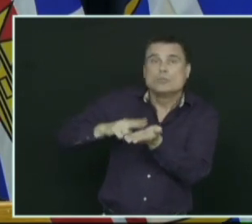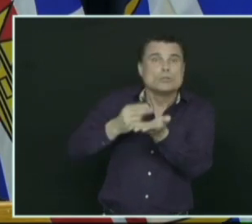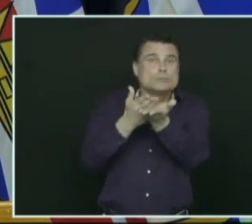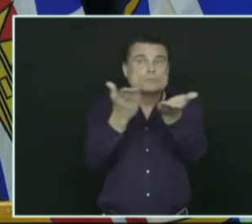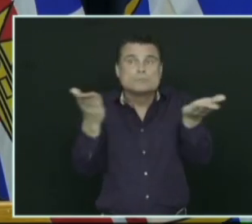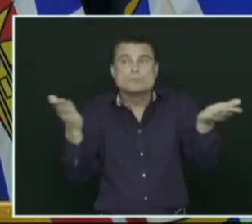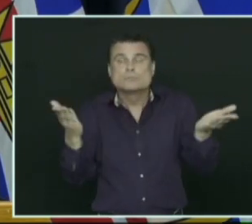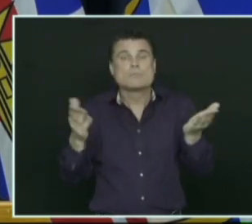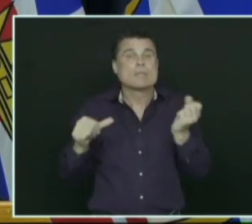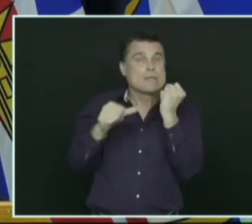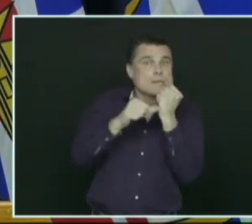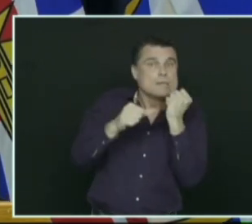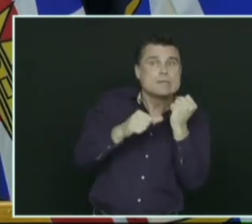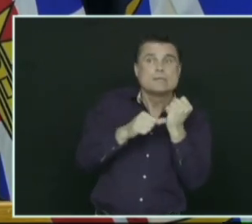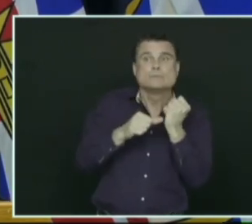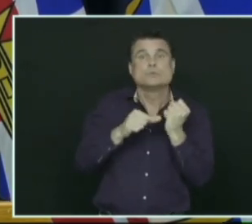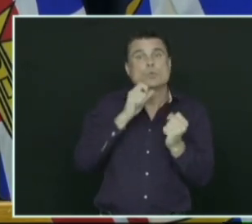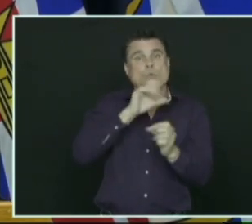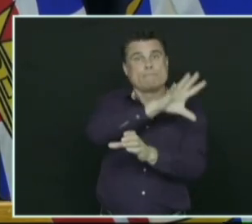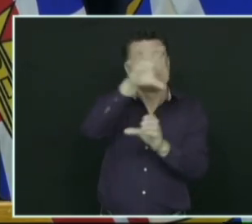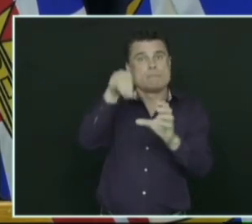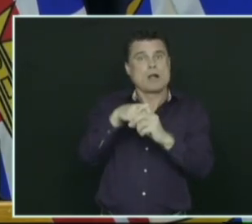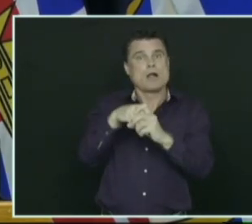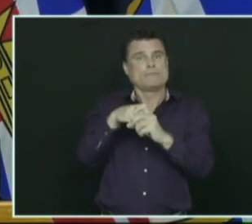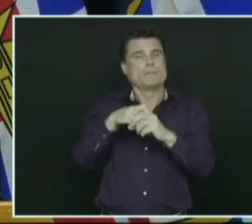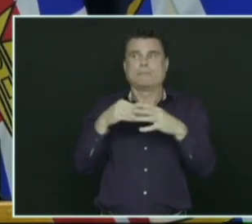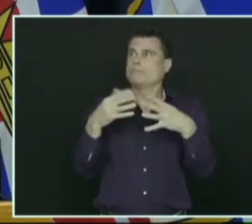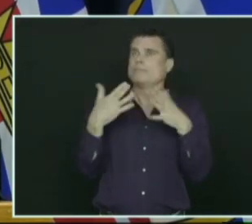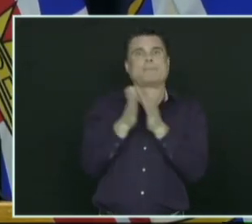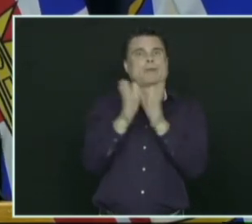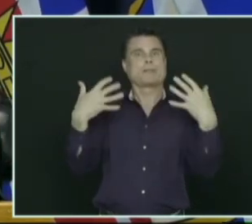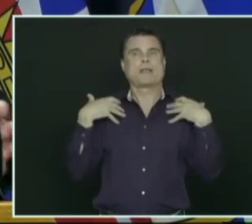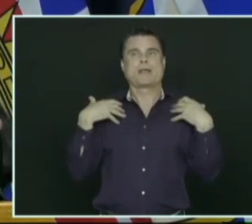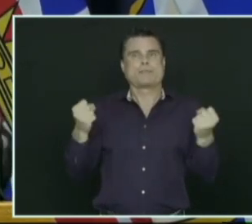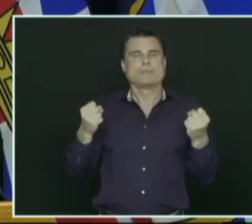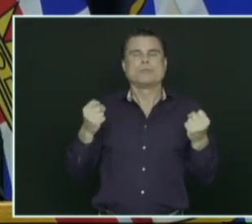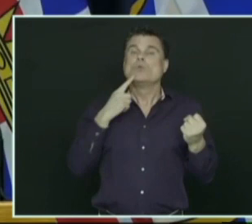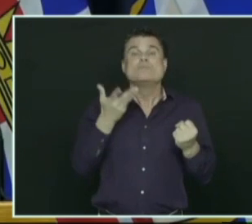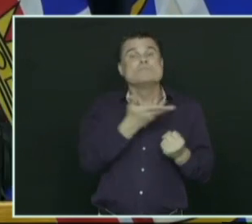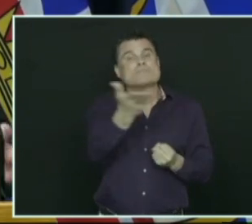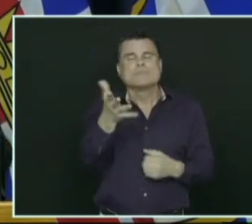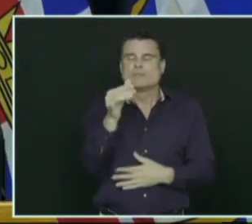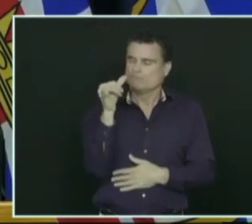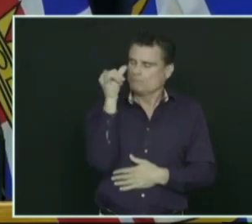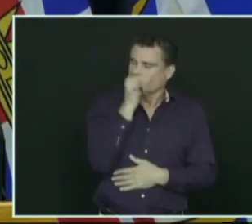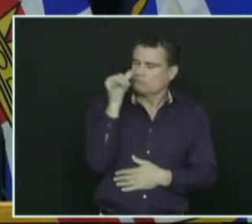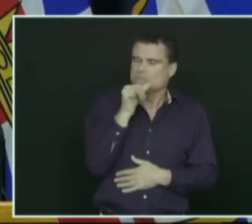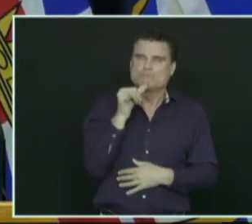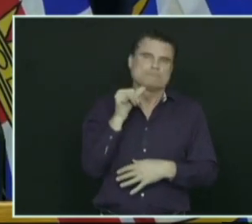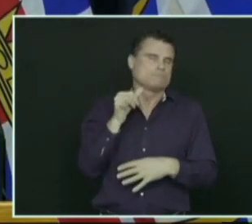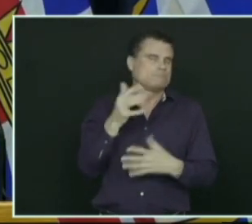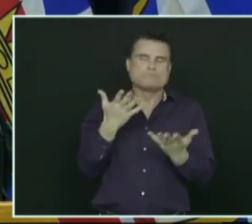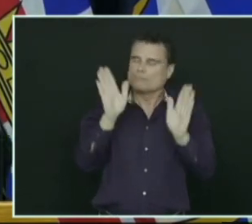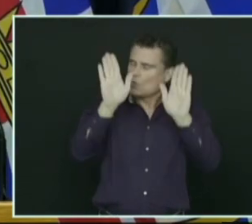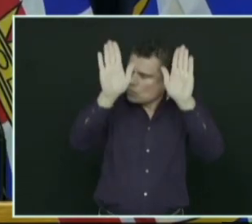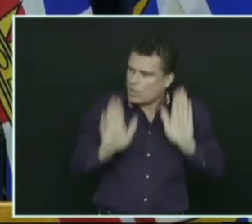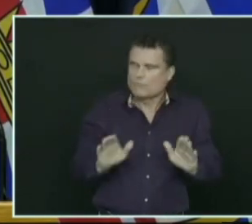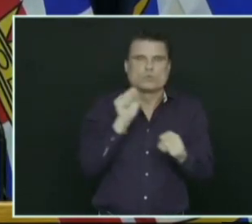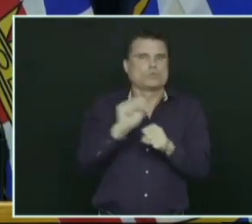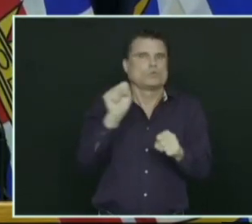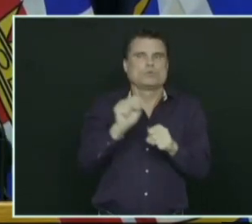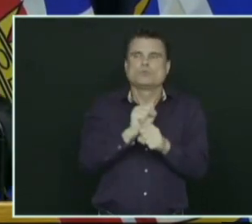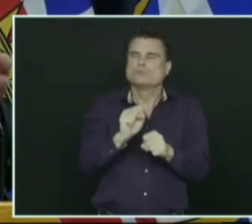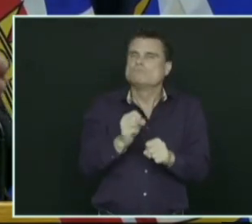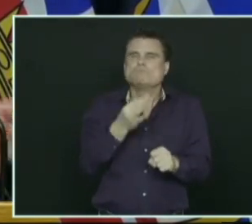us ahead of the need. And when we'd love to say we're in a position that we're flush for a long time, that is still no longer the case. We still have